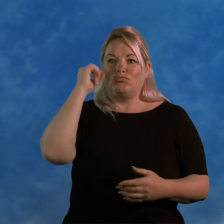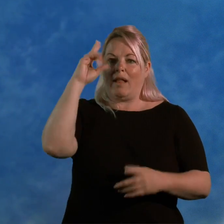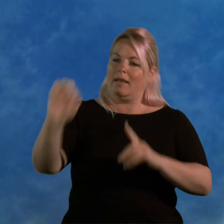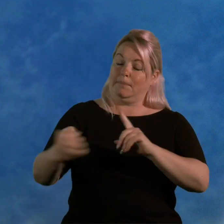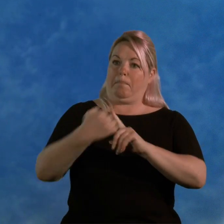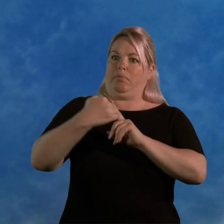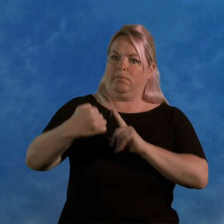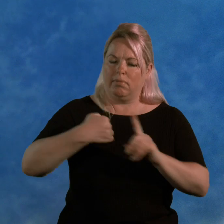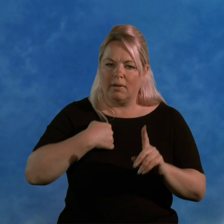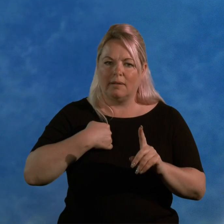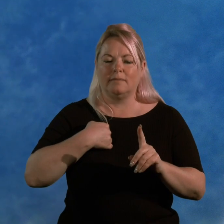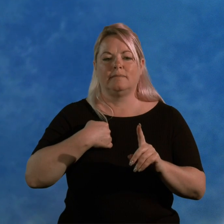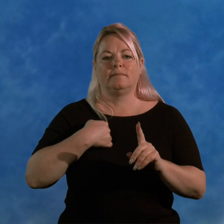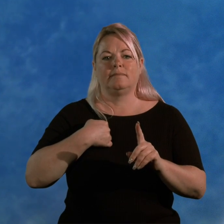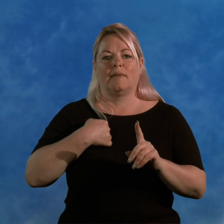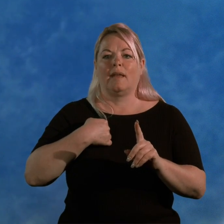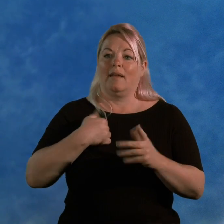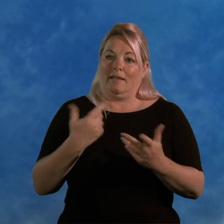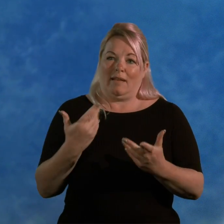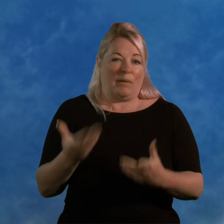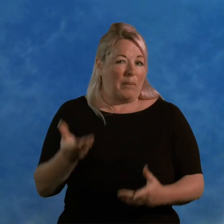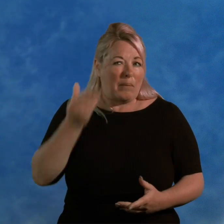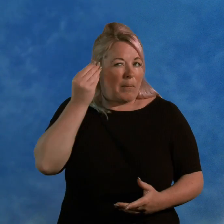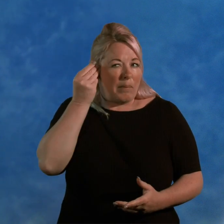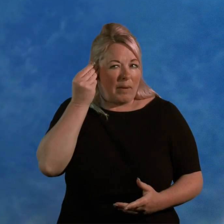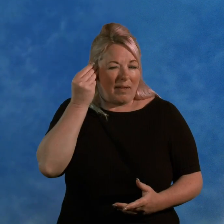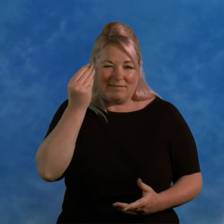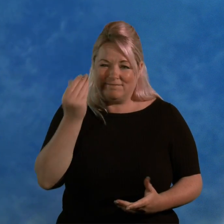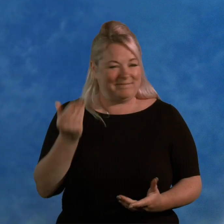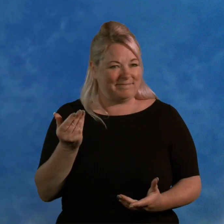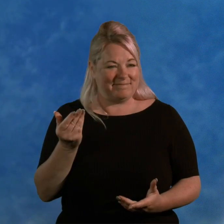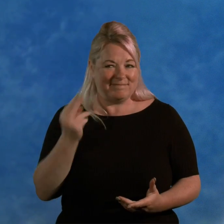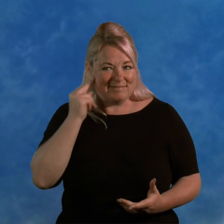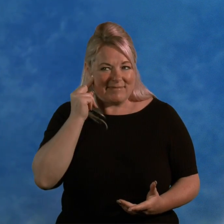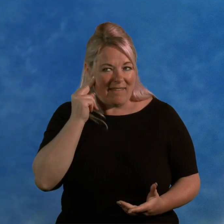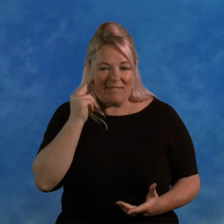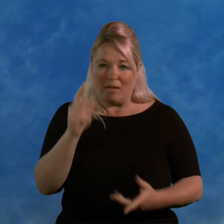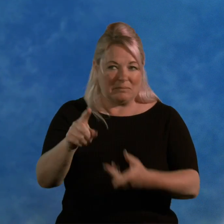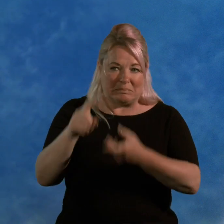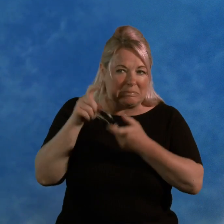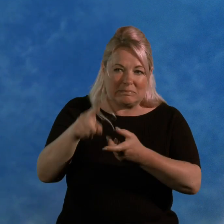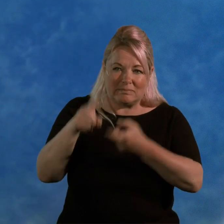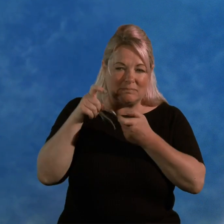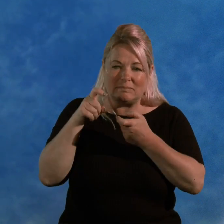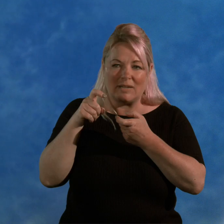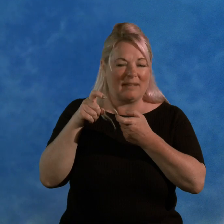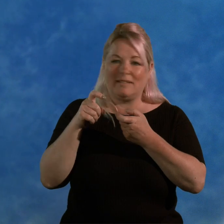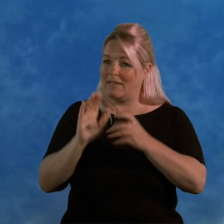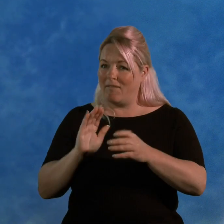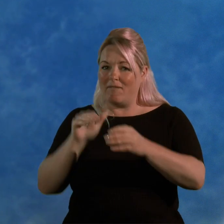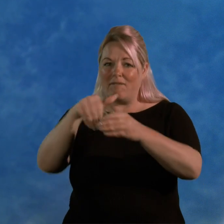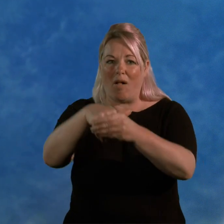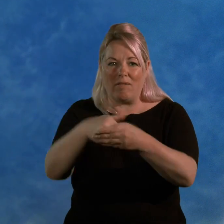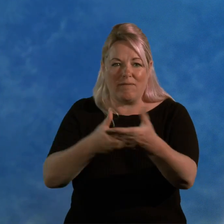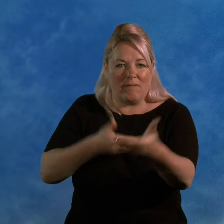came home to me just how little hearing I had, because I just couldn't get involved in